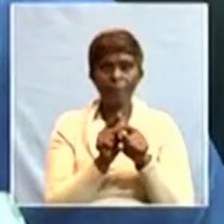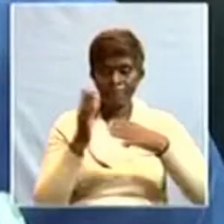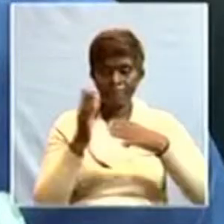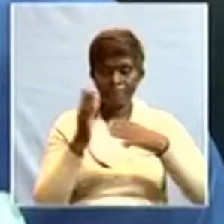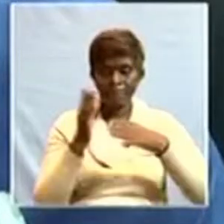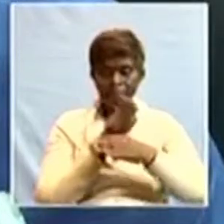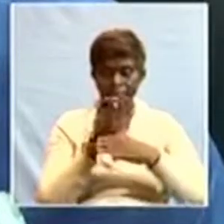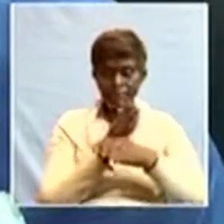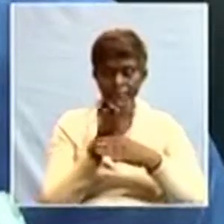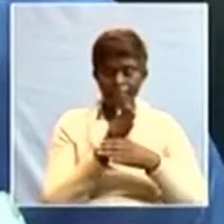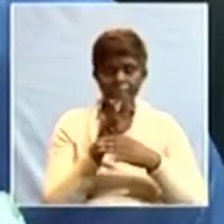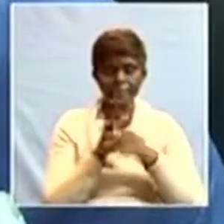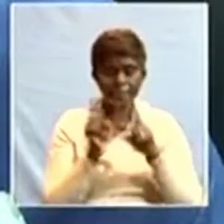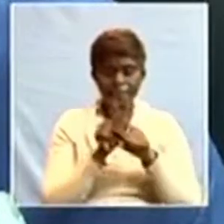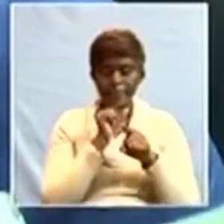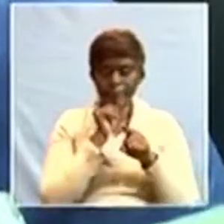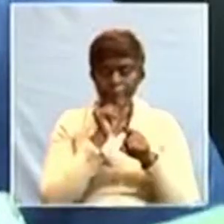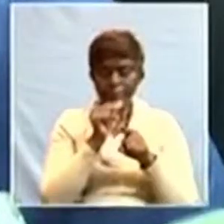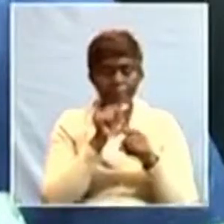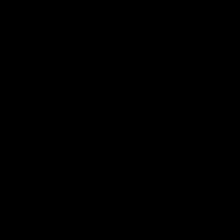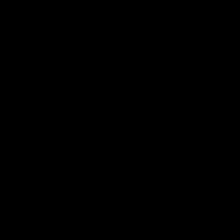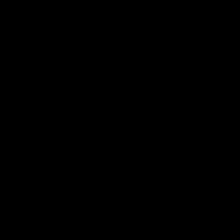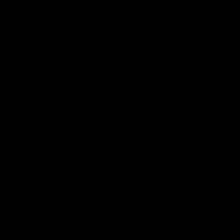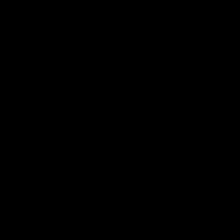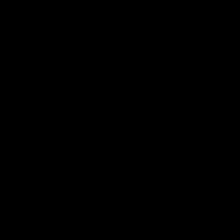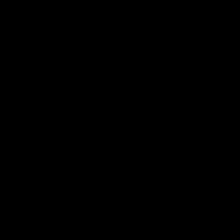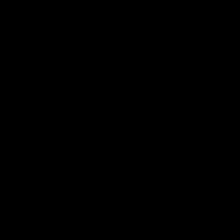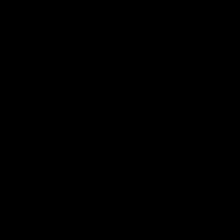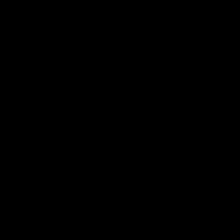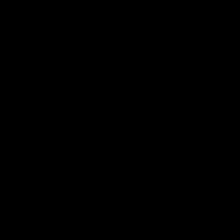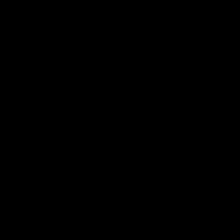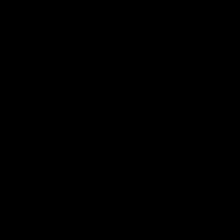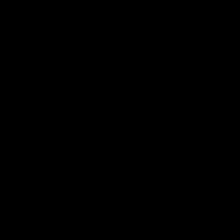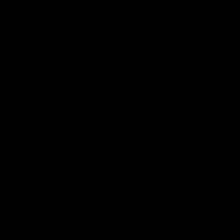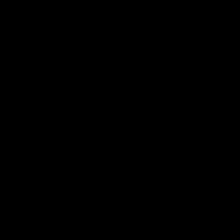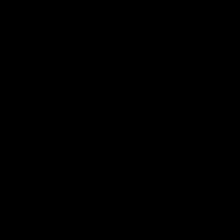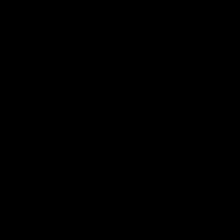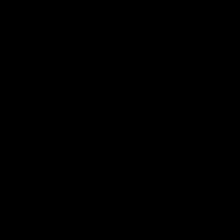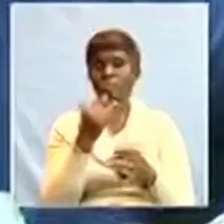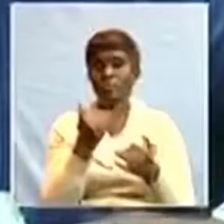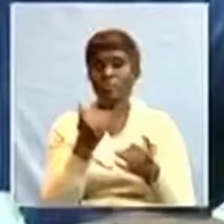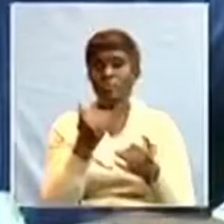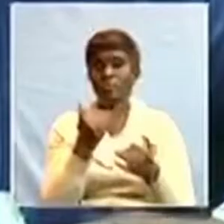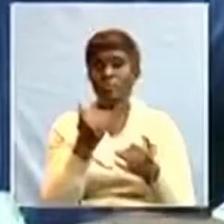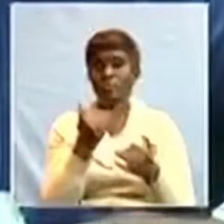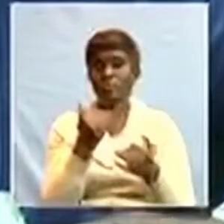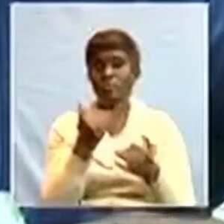it are not cumulatively. That's fine. So